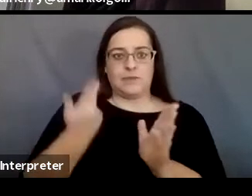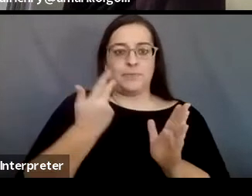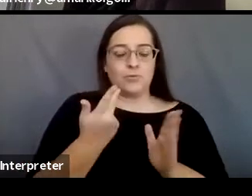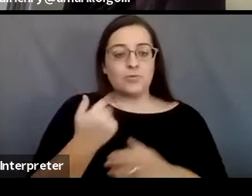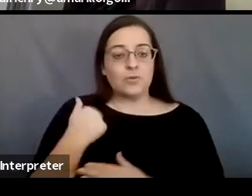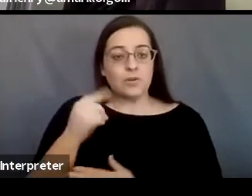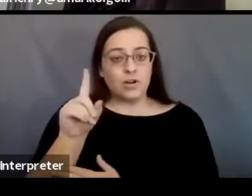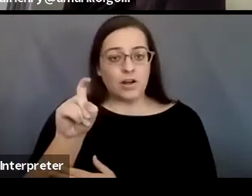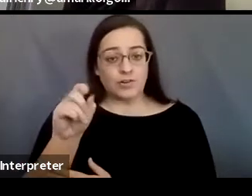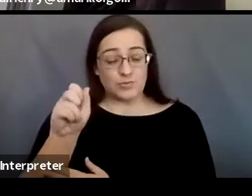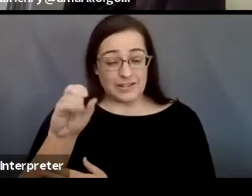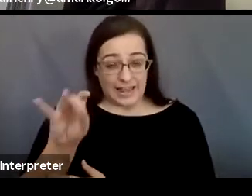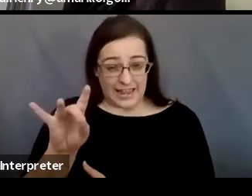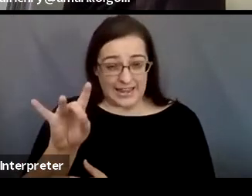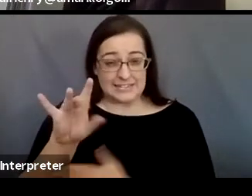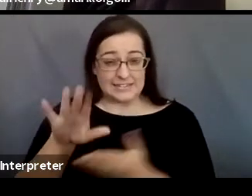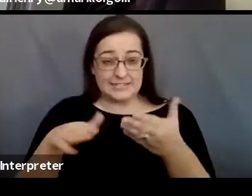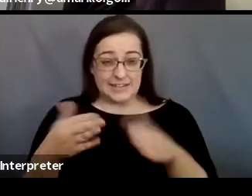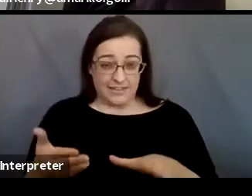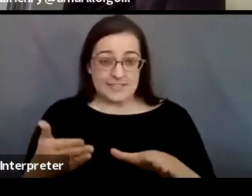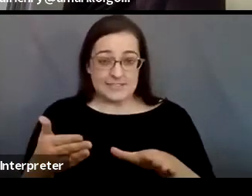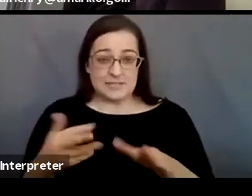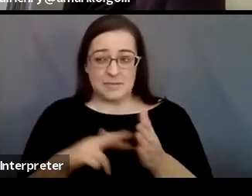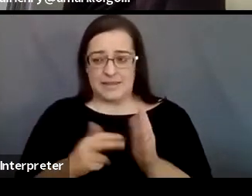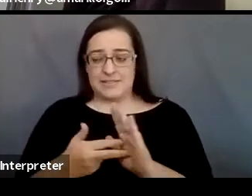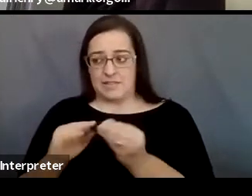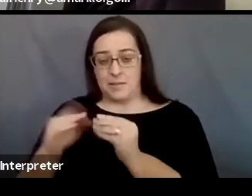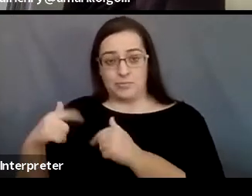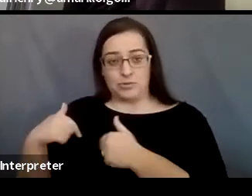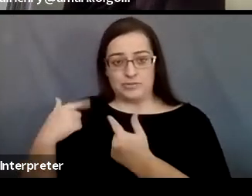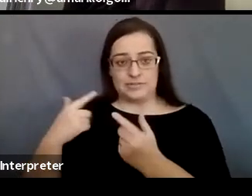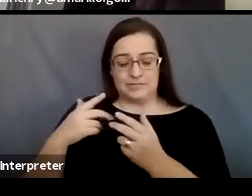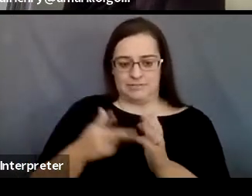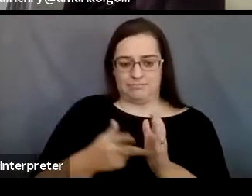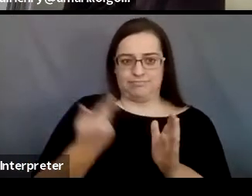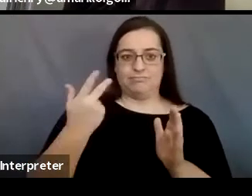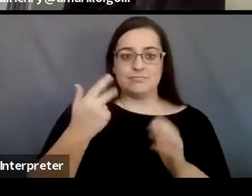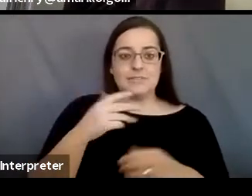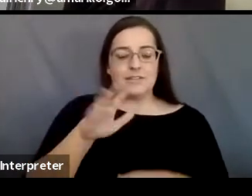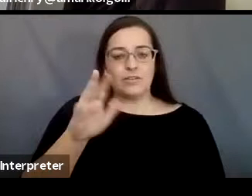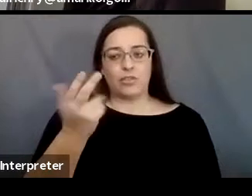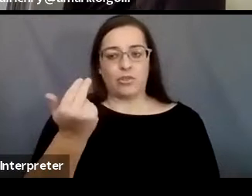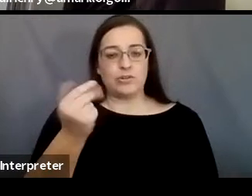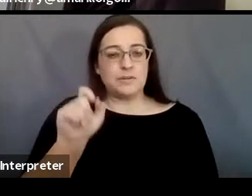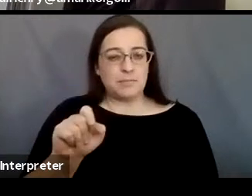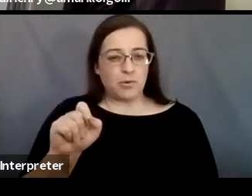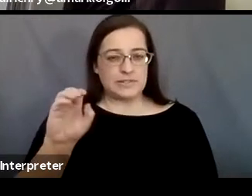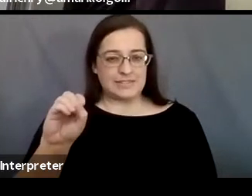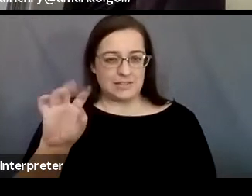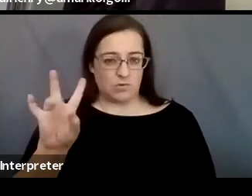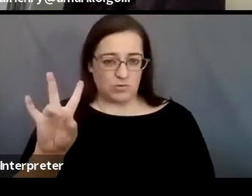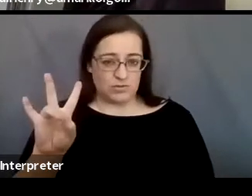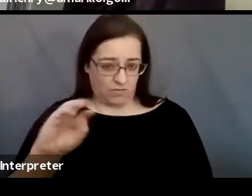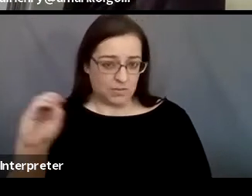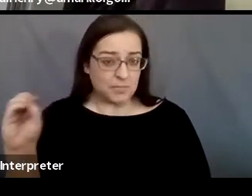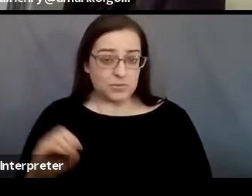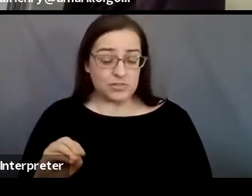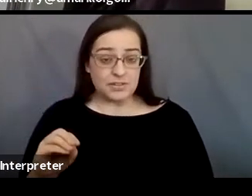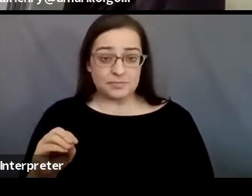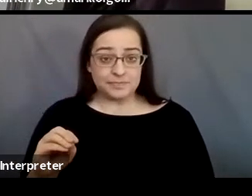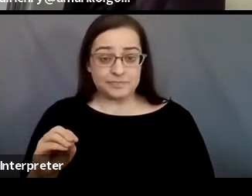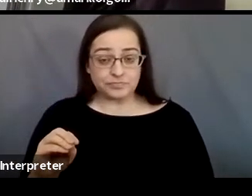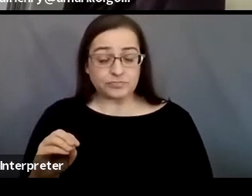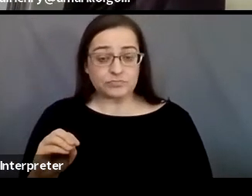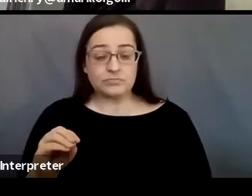had 108 deaths. That's over 3 times what we had in the spring, for a death rate of 13.07%. Now,